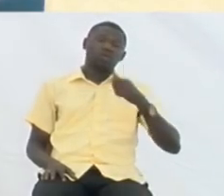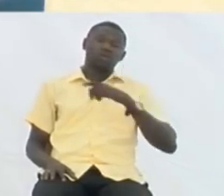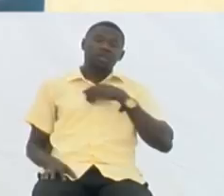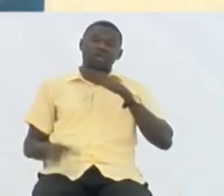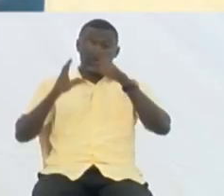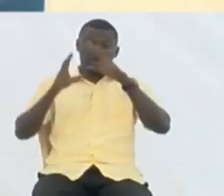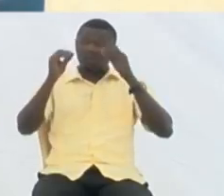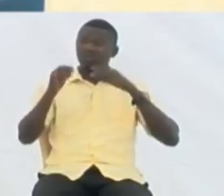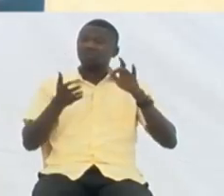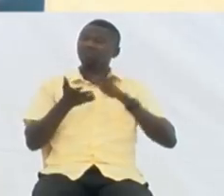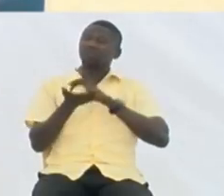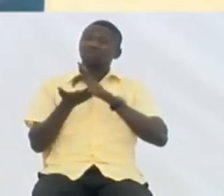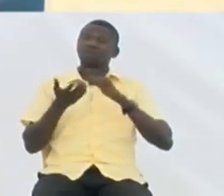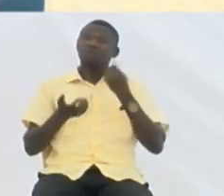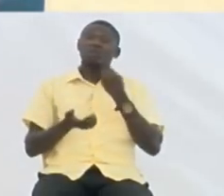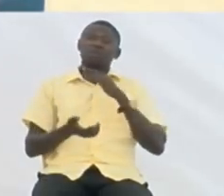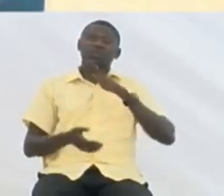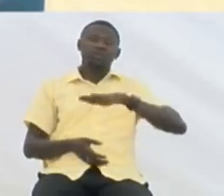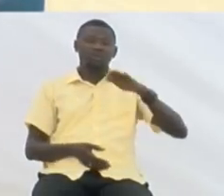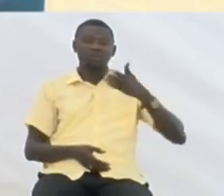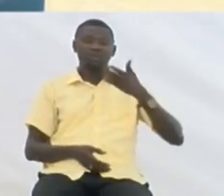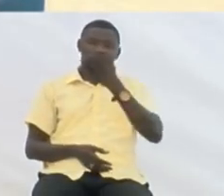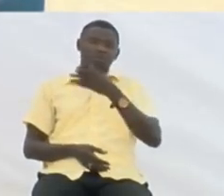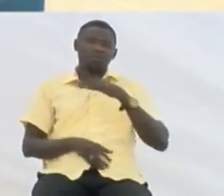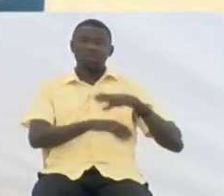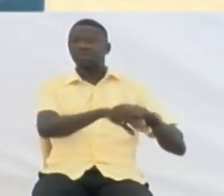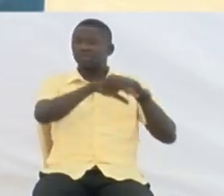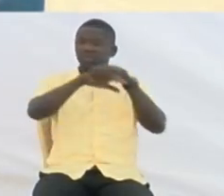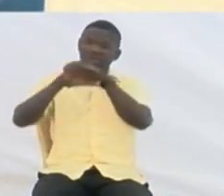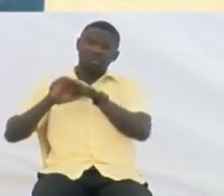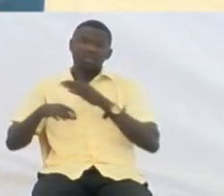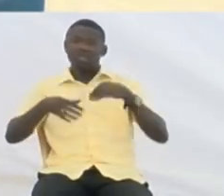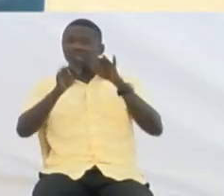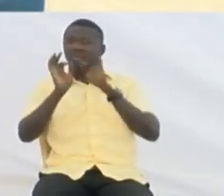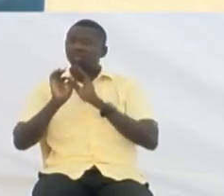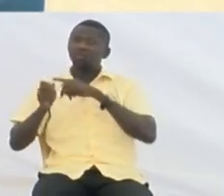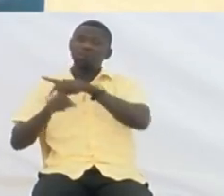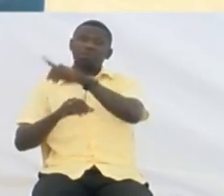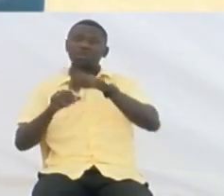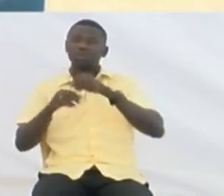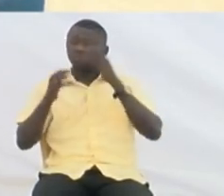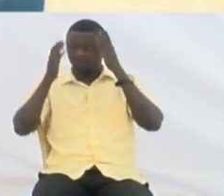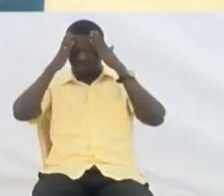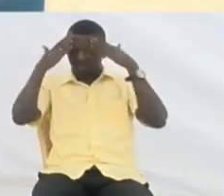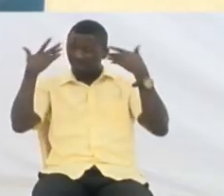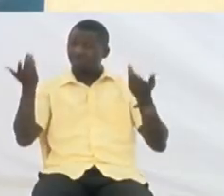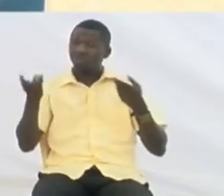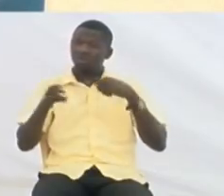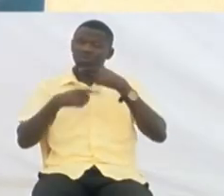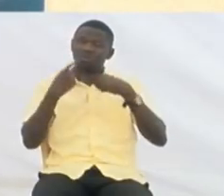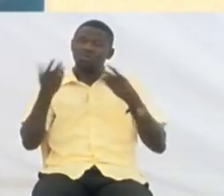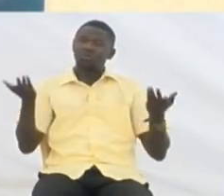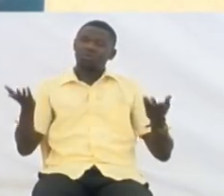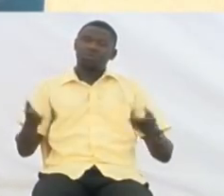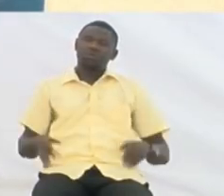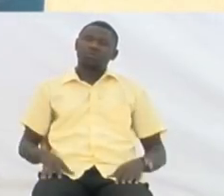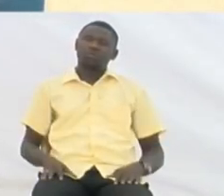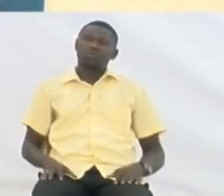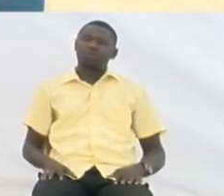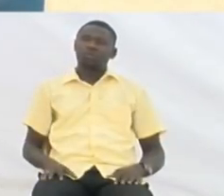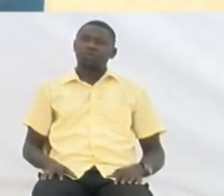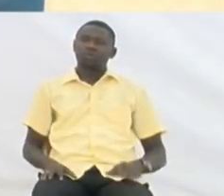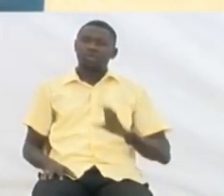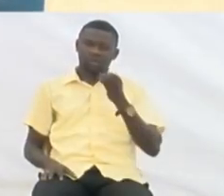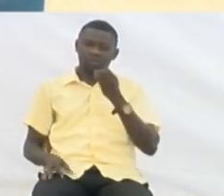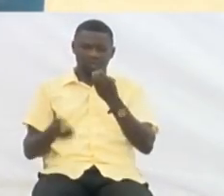houses were empty, only the children were there. We were taken to a place where we know not. So can you tell us how people were